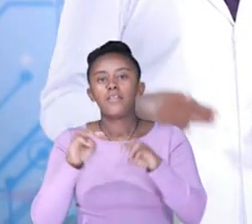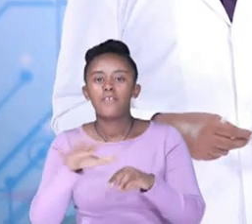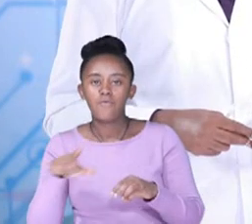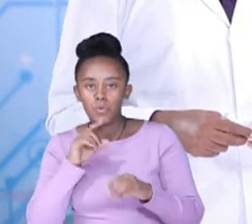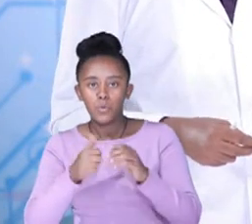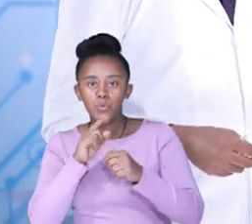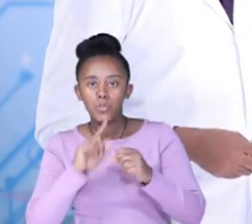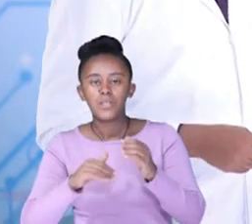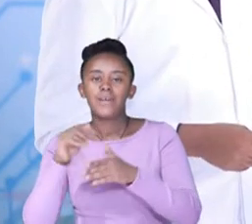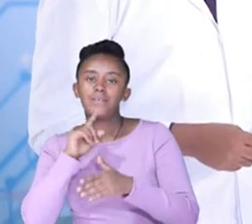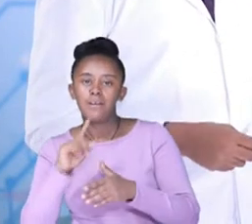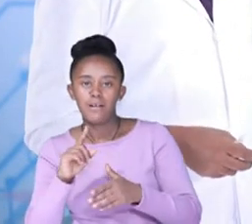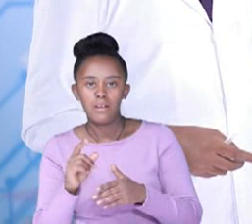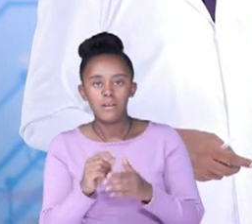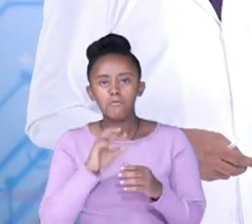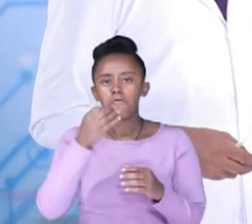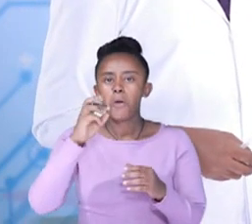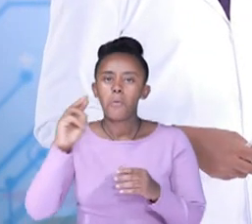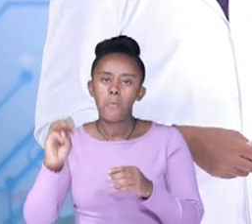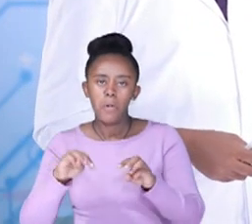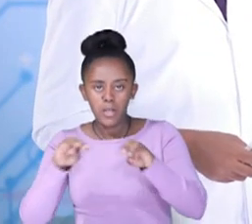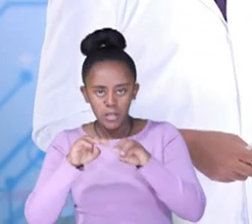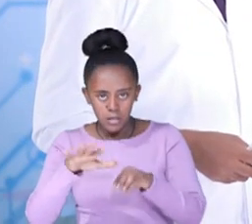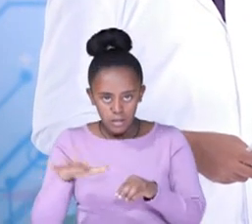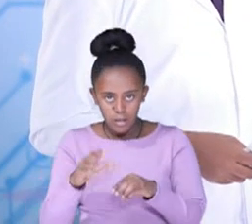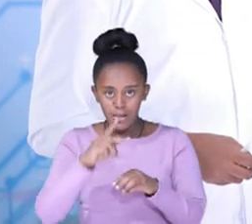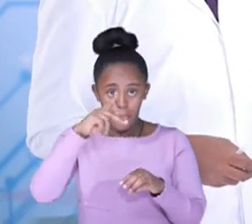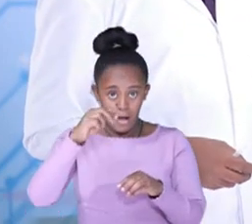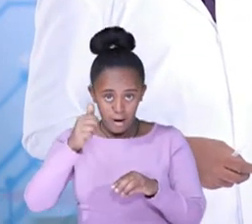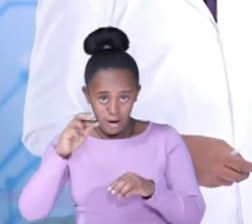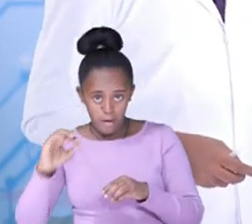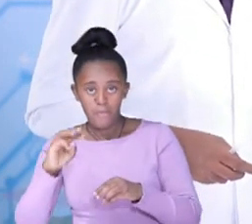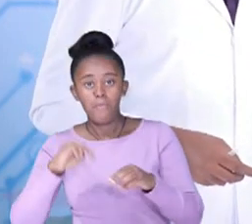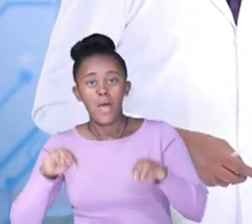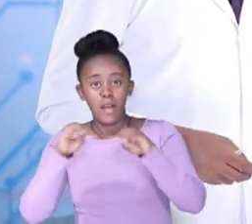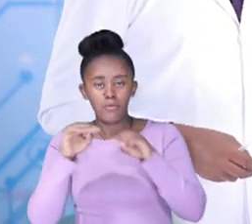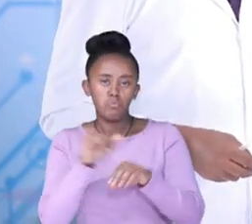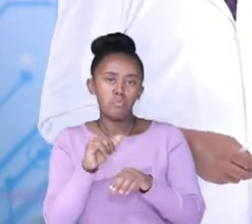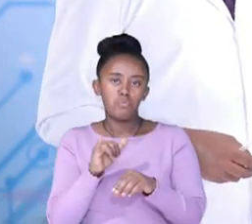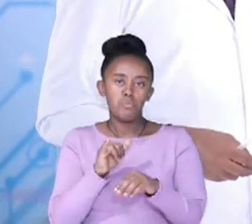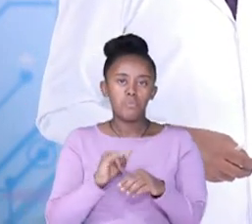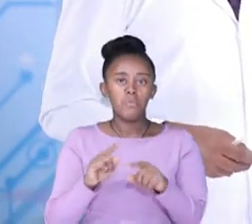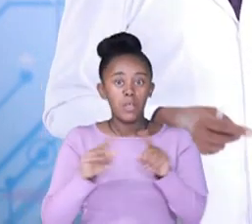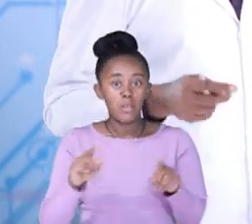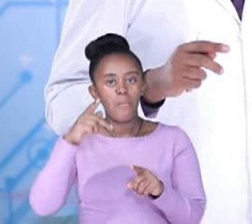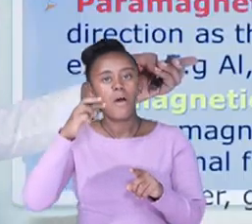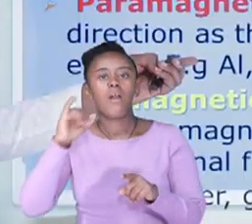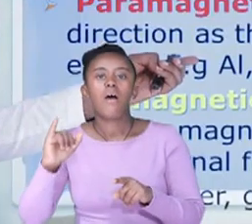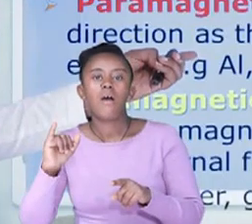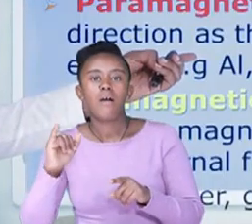the external magnetic field. Actually, ferromagnetic and paramagnetic are more of a similar, but paramagnetic